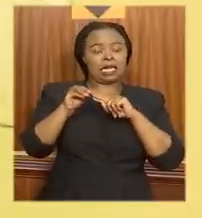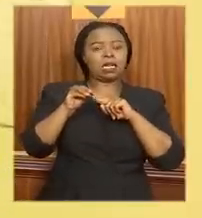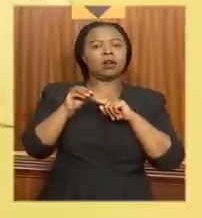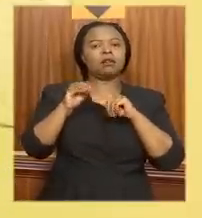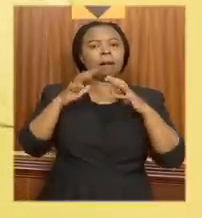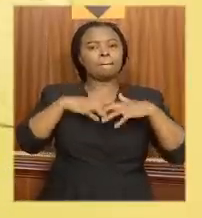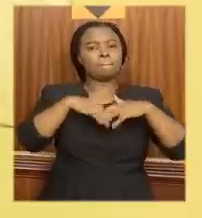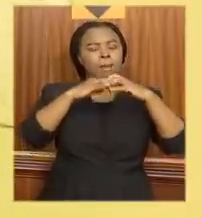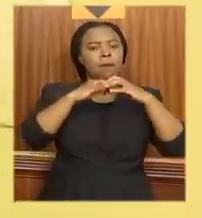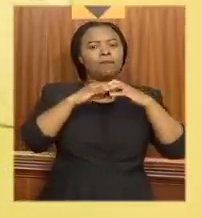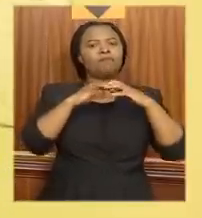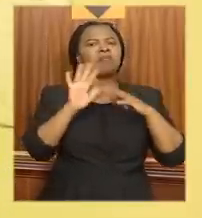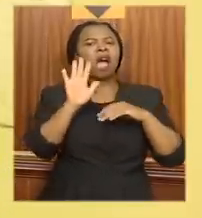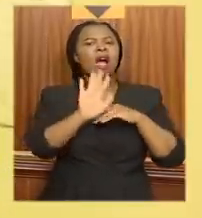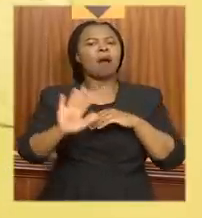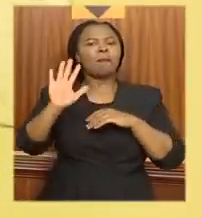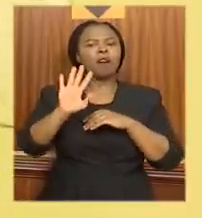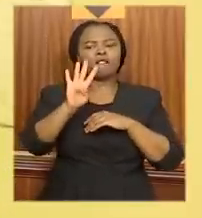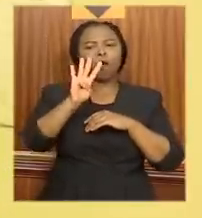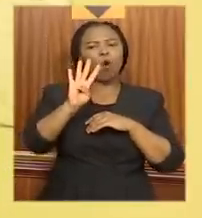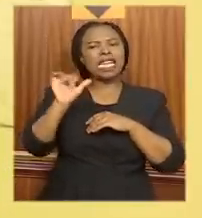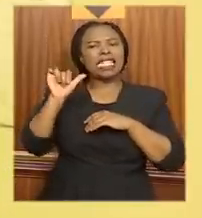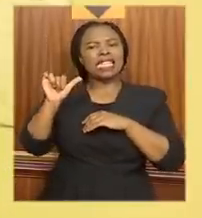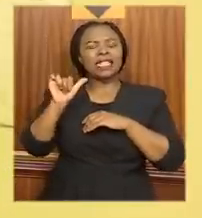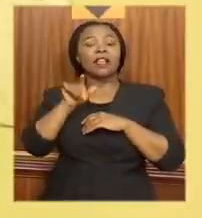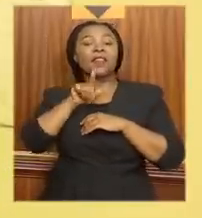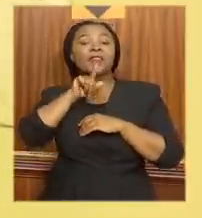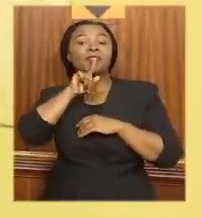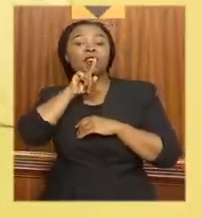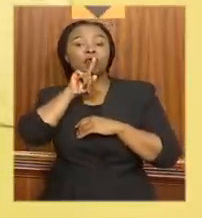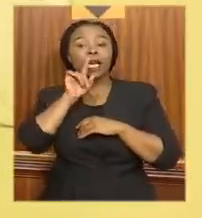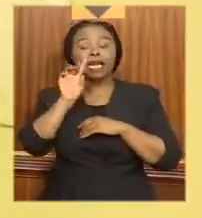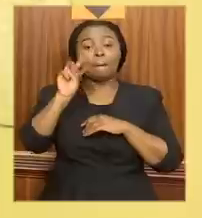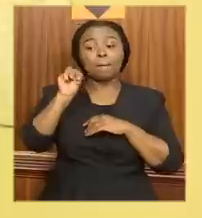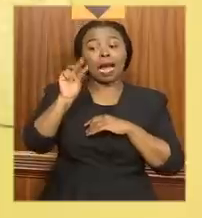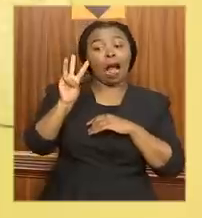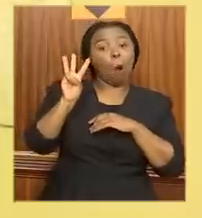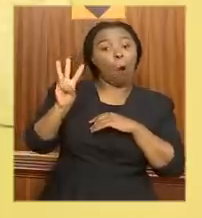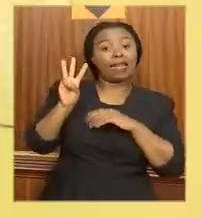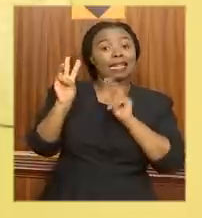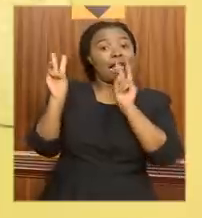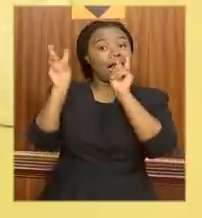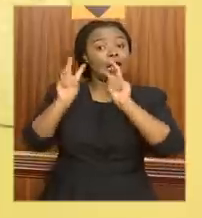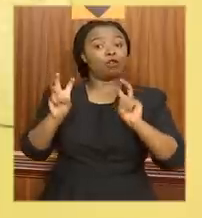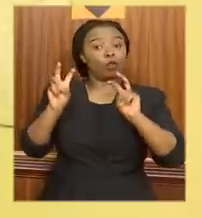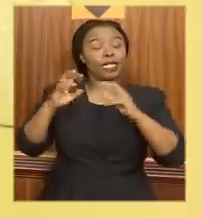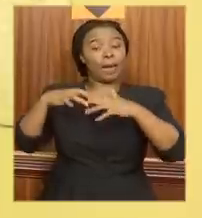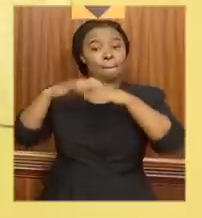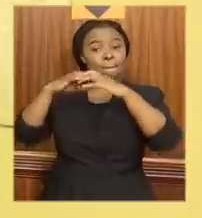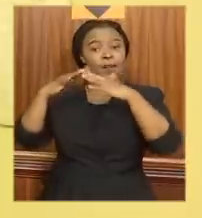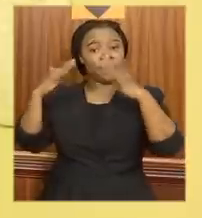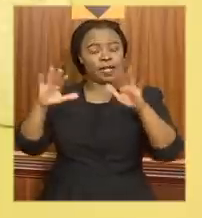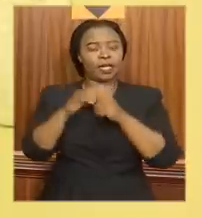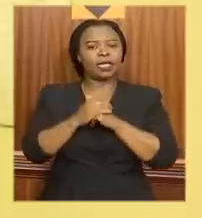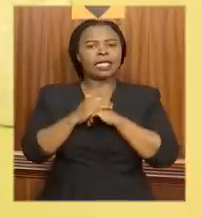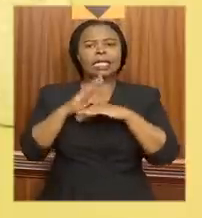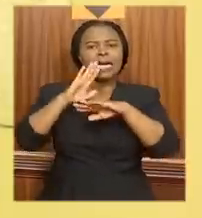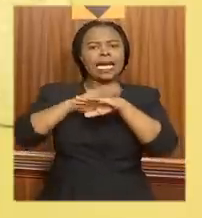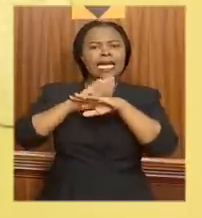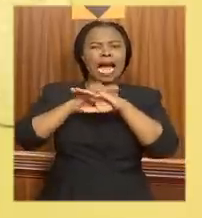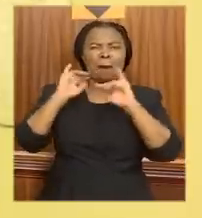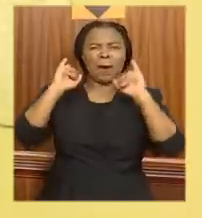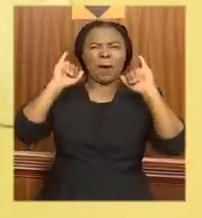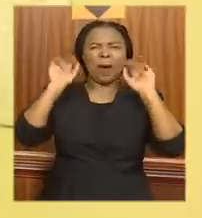approximately 46,000 megawatts of electricity, and at peak times, when there's